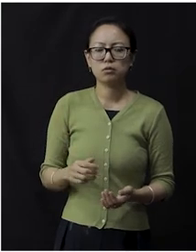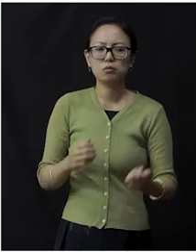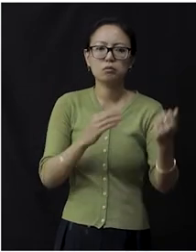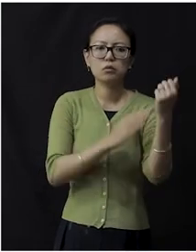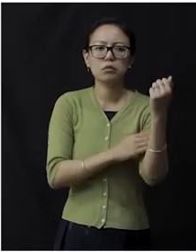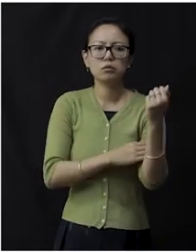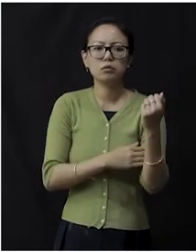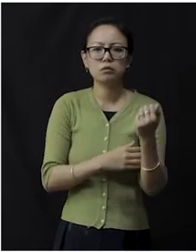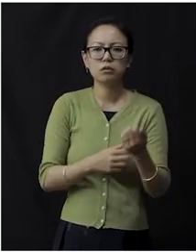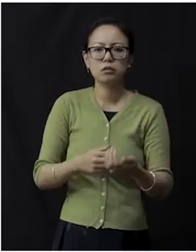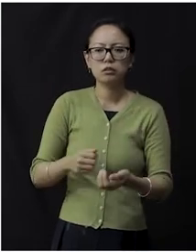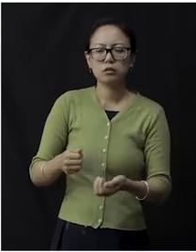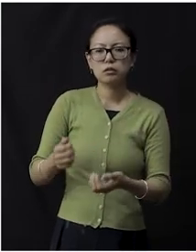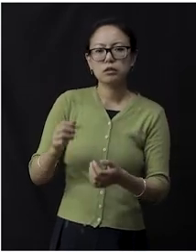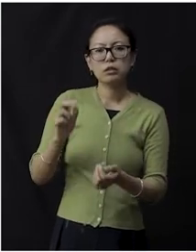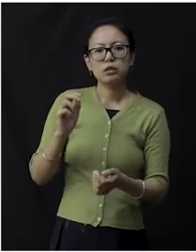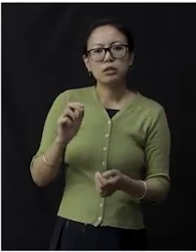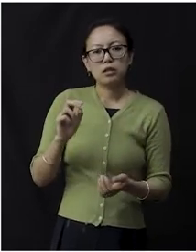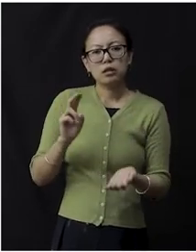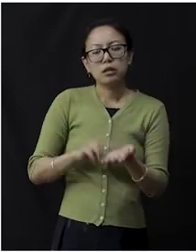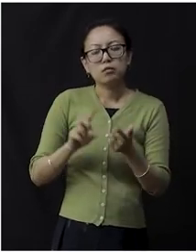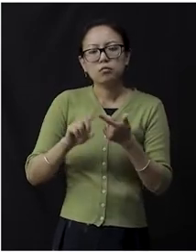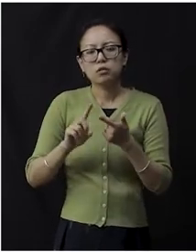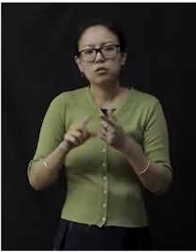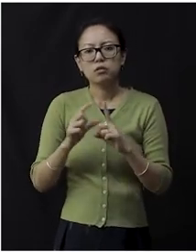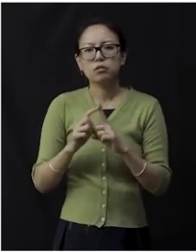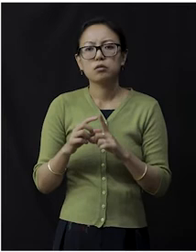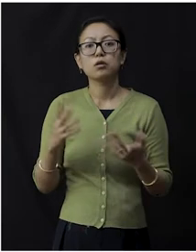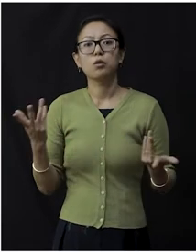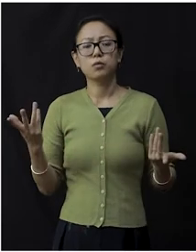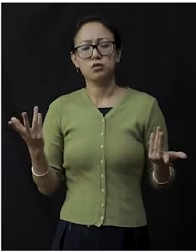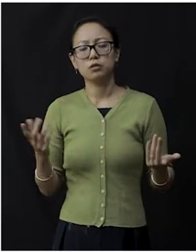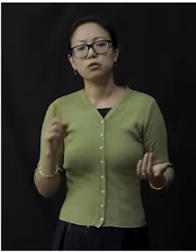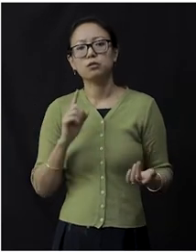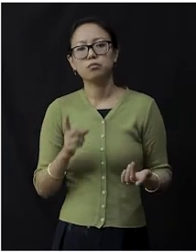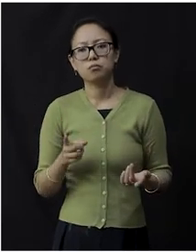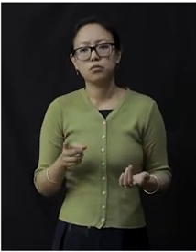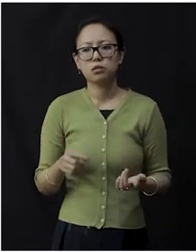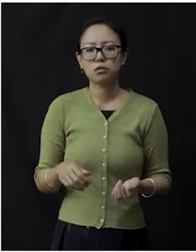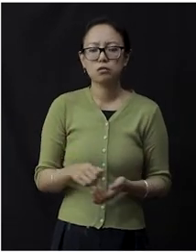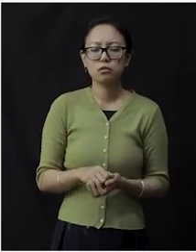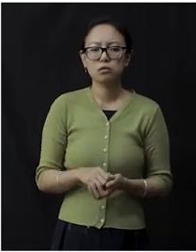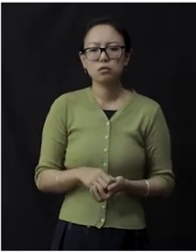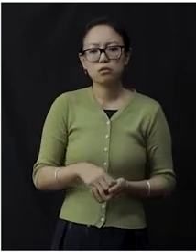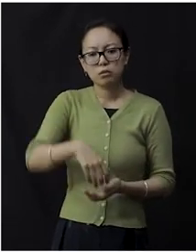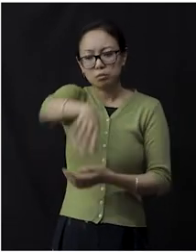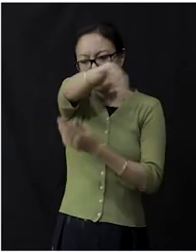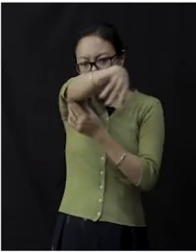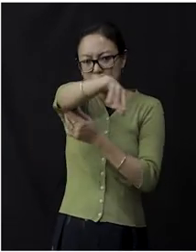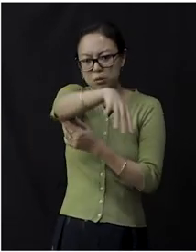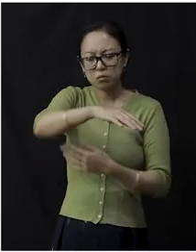crocodile's mouth. And soon, the baby elephant realized that his nose had